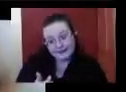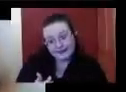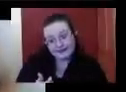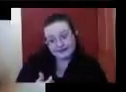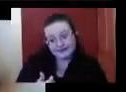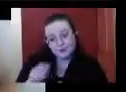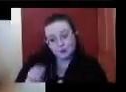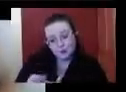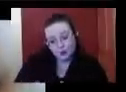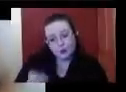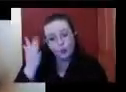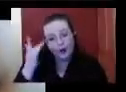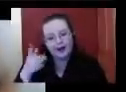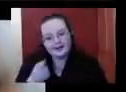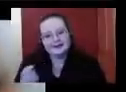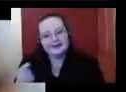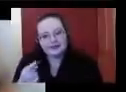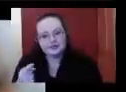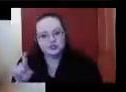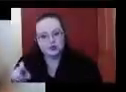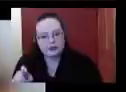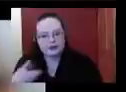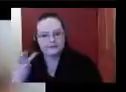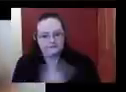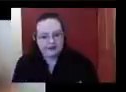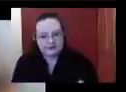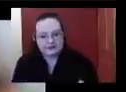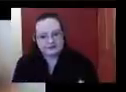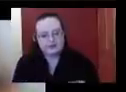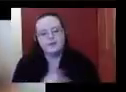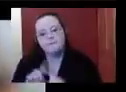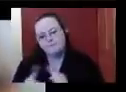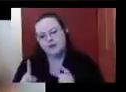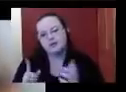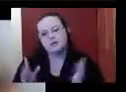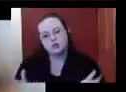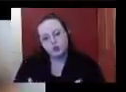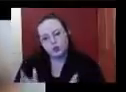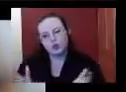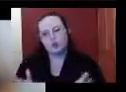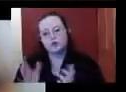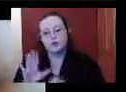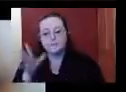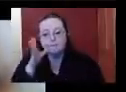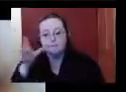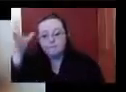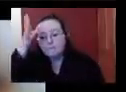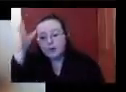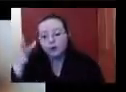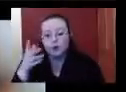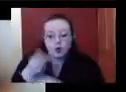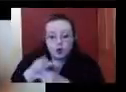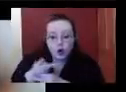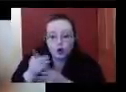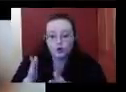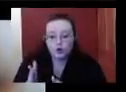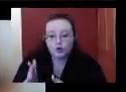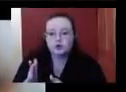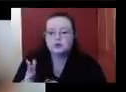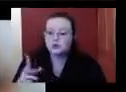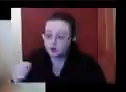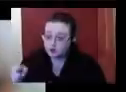in time for the next school year. Please remember, it is the parent or guardian's responsibility to report all